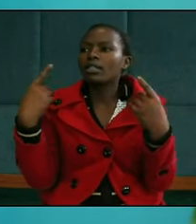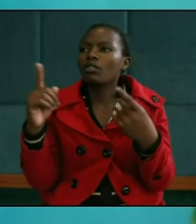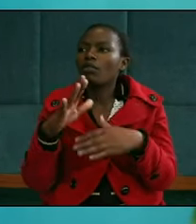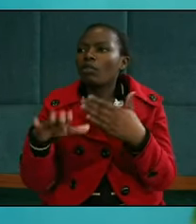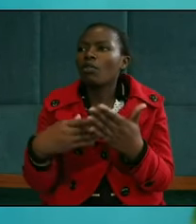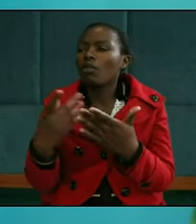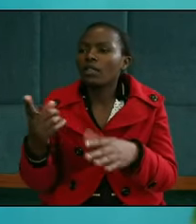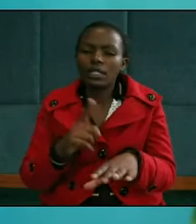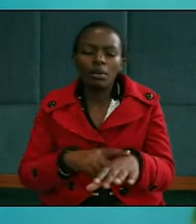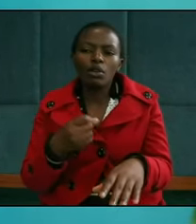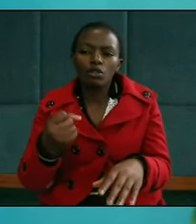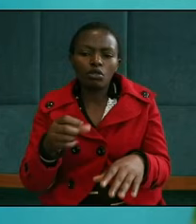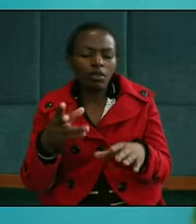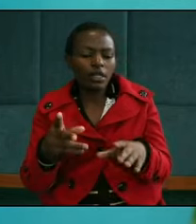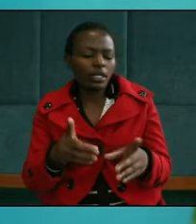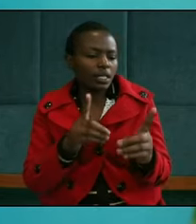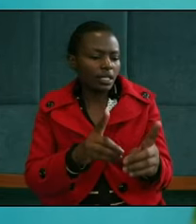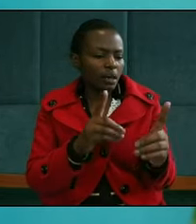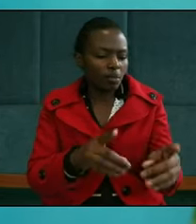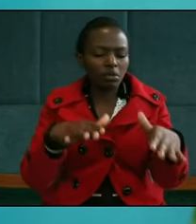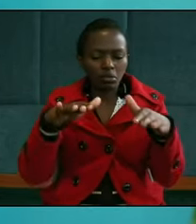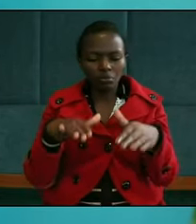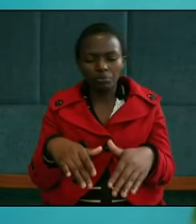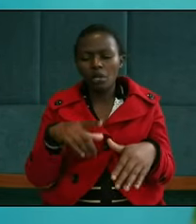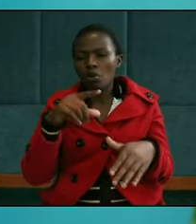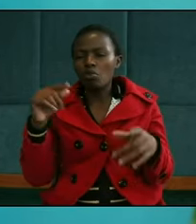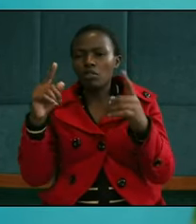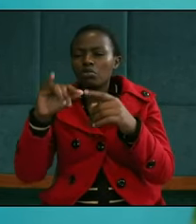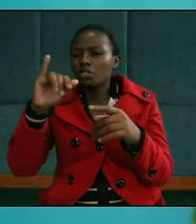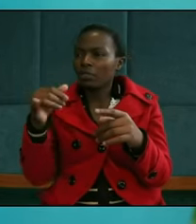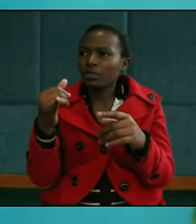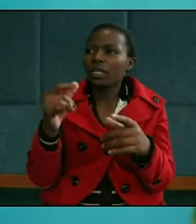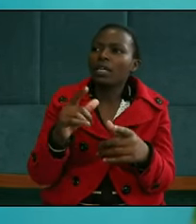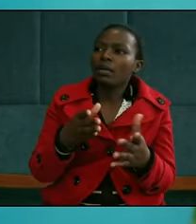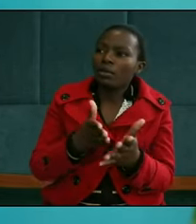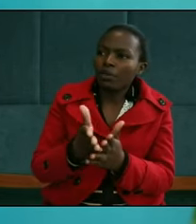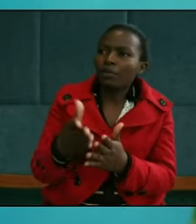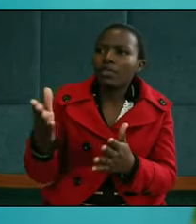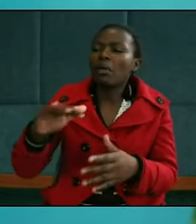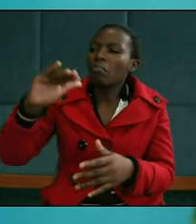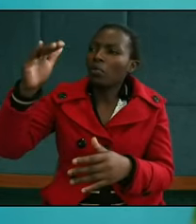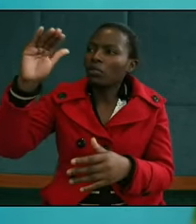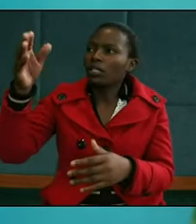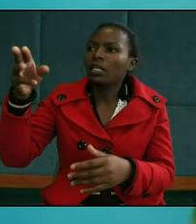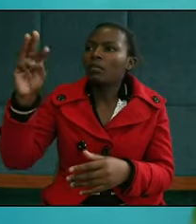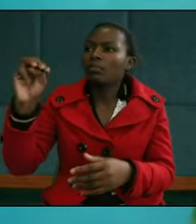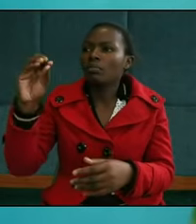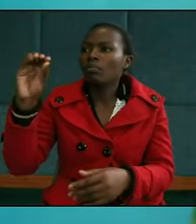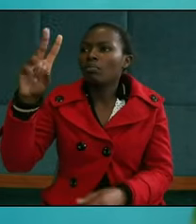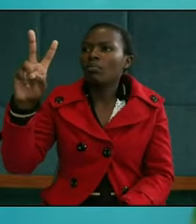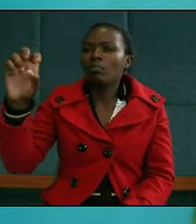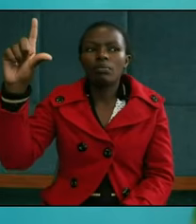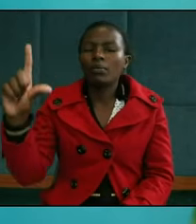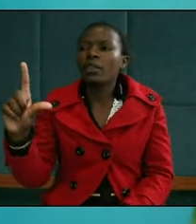course of waiting, the disciples went to Jerusalem from Mount Olivet. And as they entered there, they went in